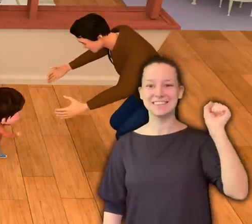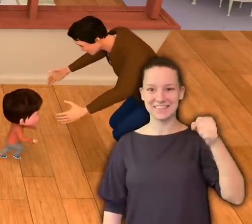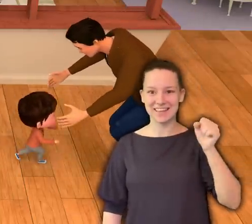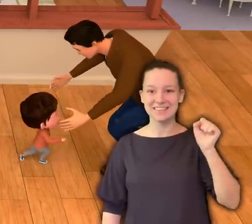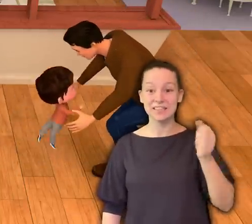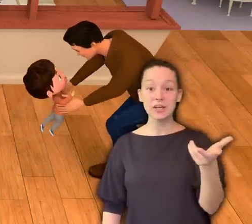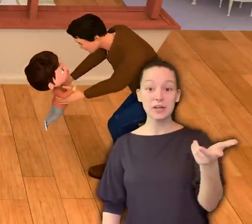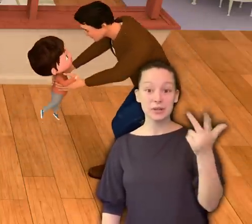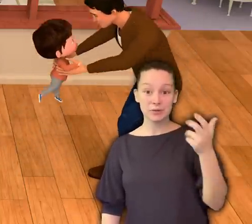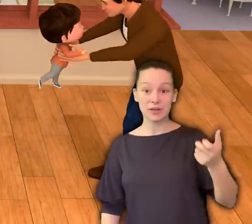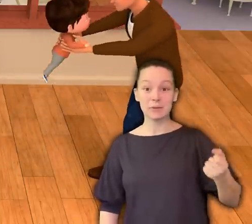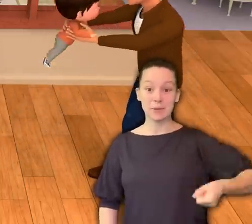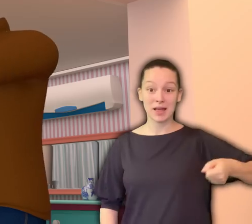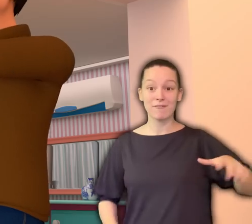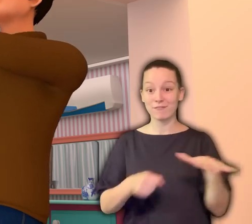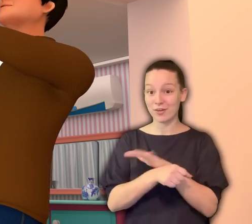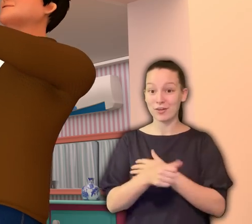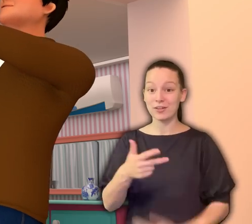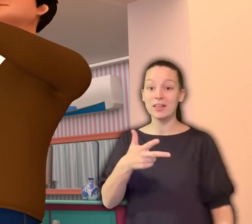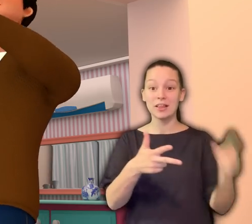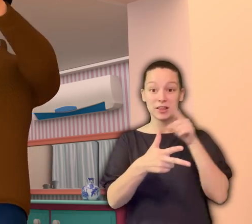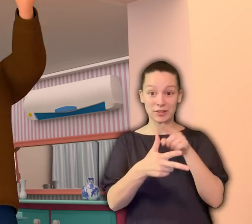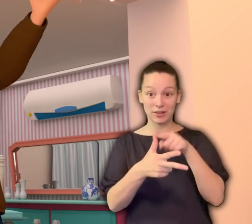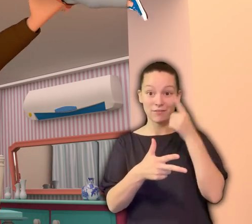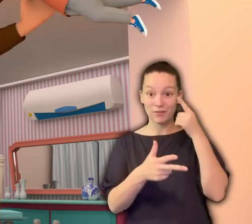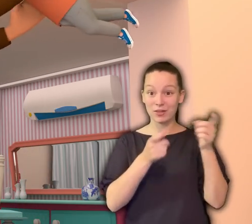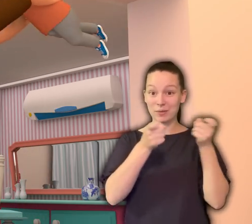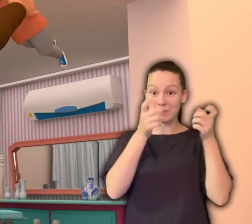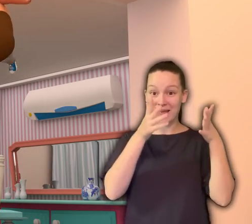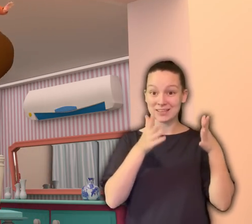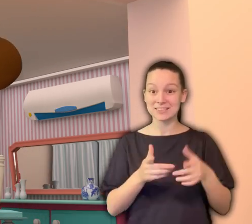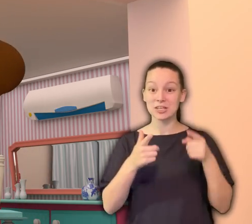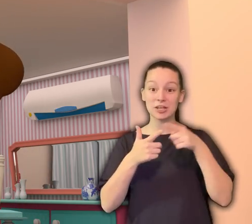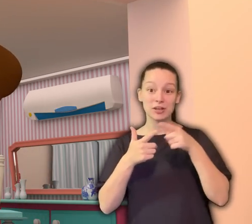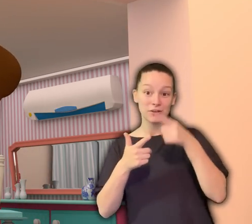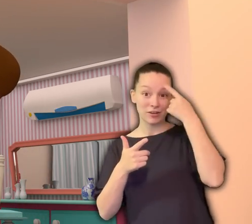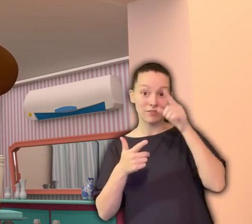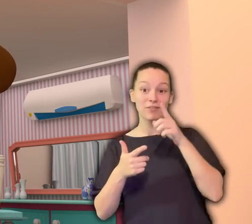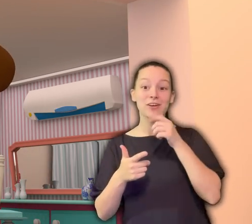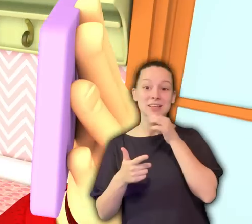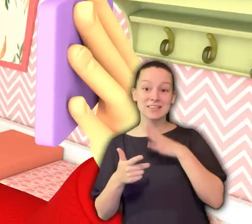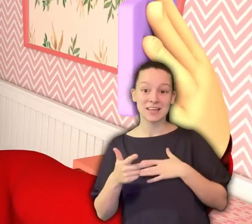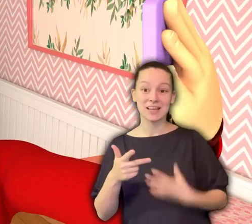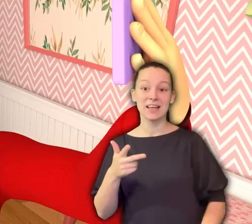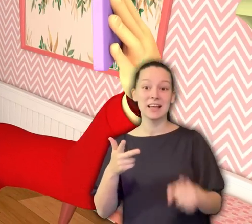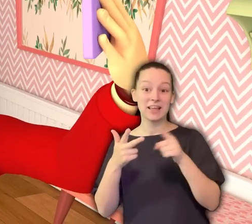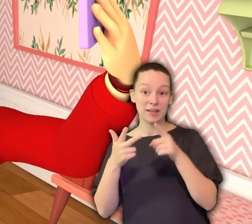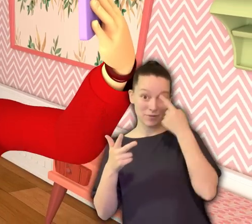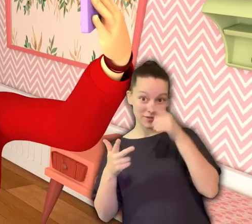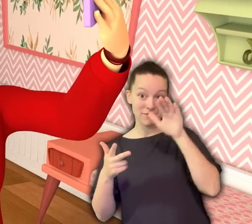yes sir yes sir three bags full one for the master and one